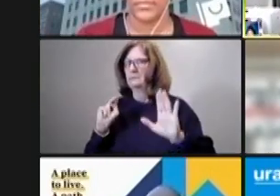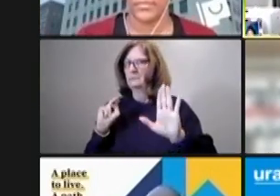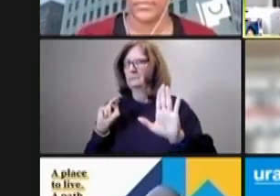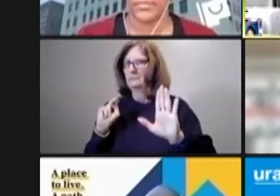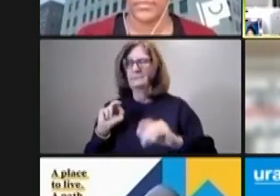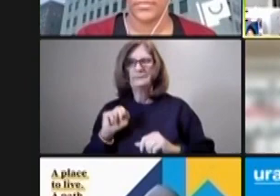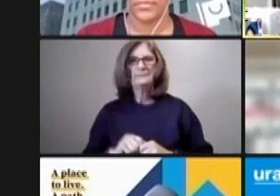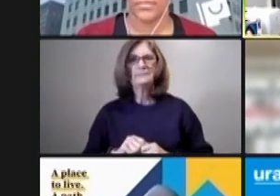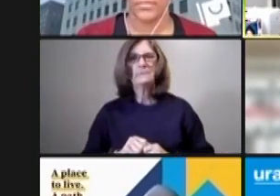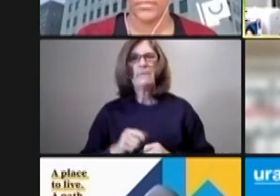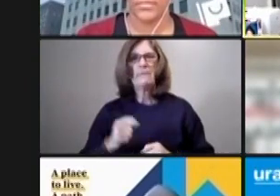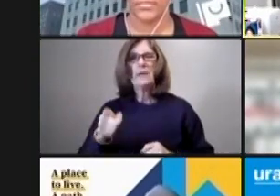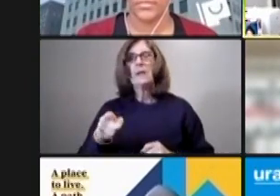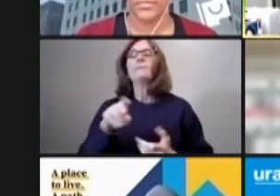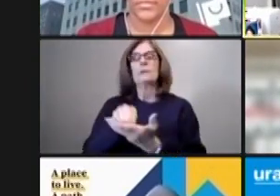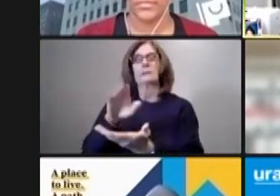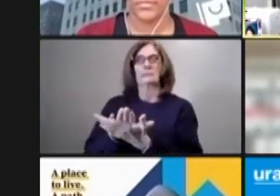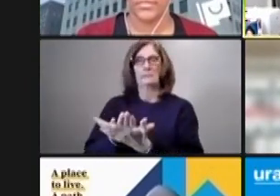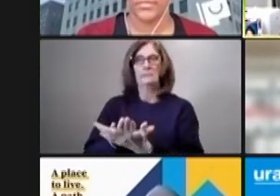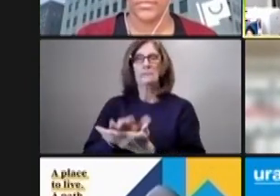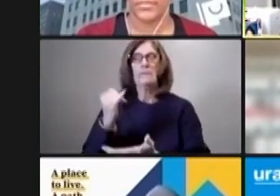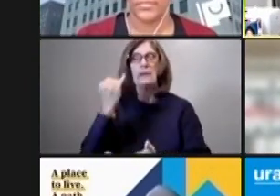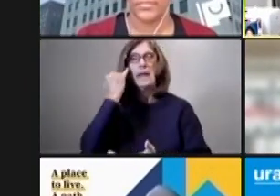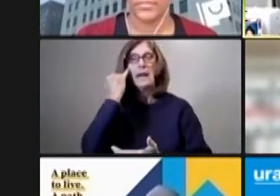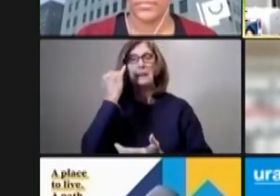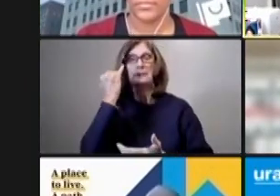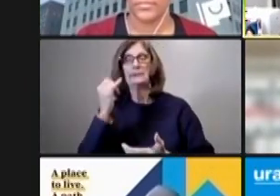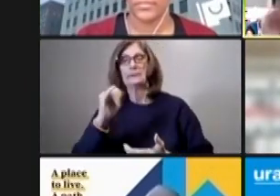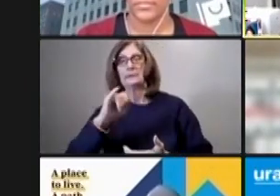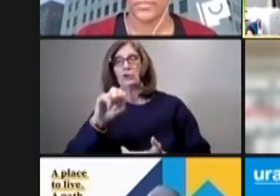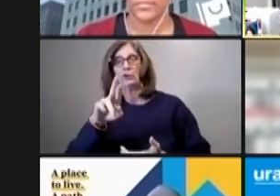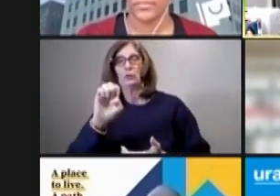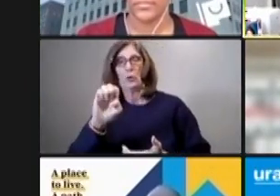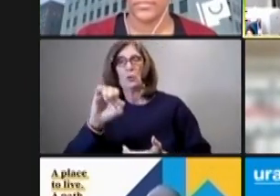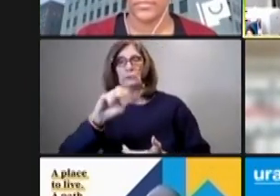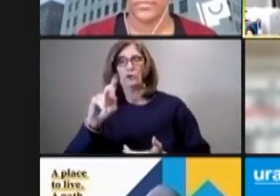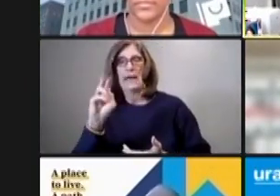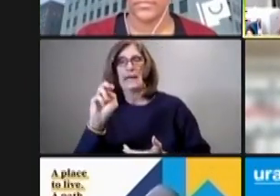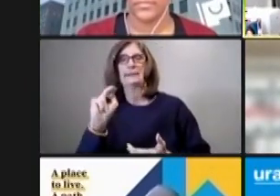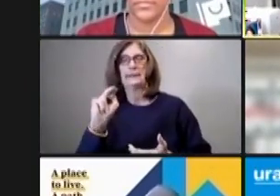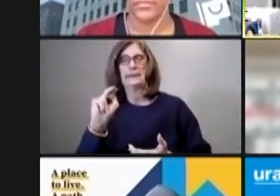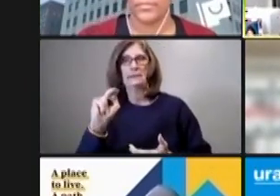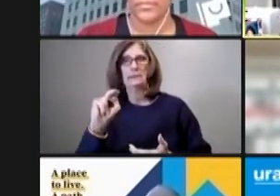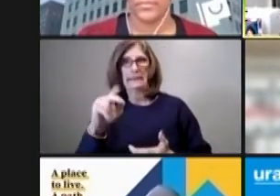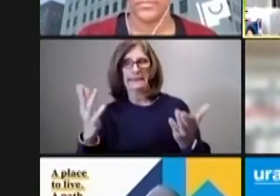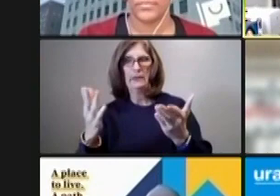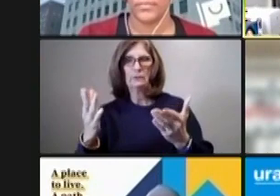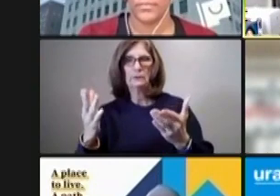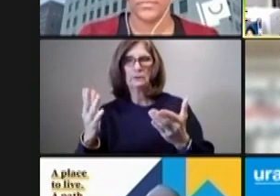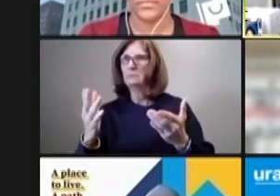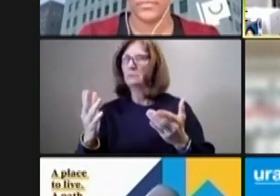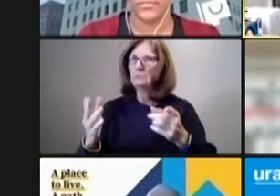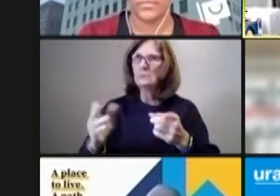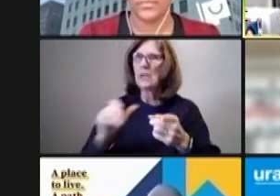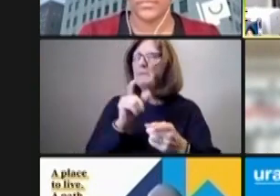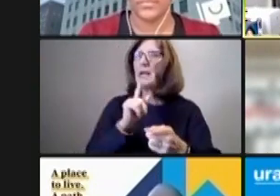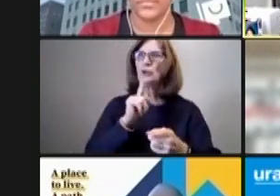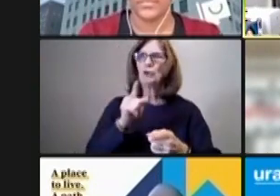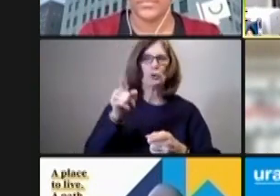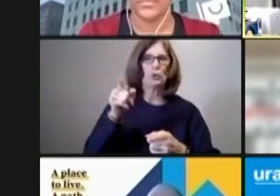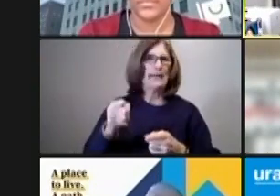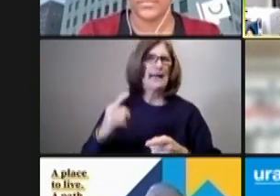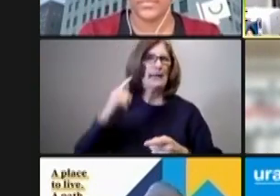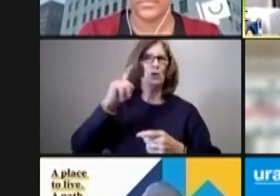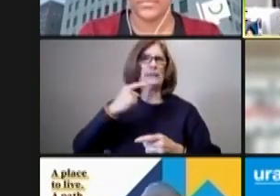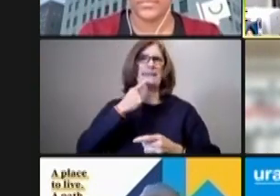Just for the minutes, I see that Jerome Jackson is on as well. I don't believe that we got a response from him when we were doing the roll call.